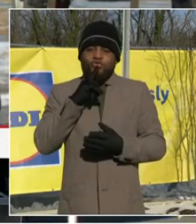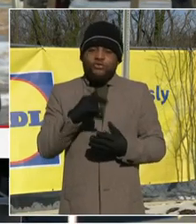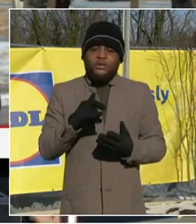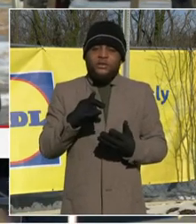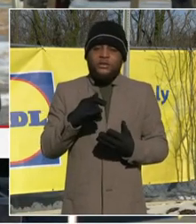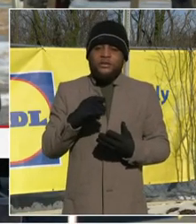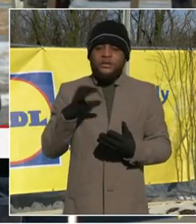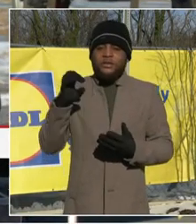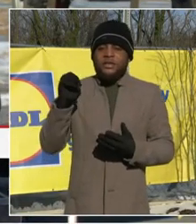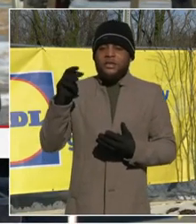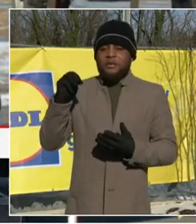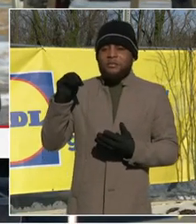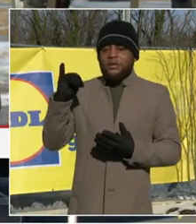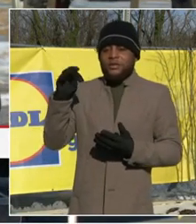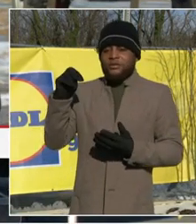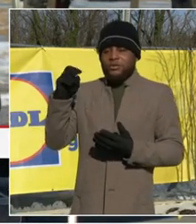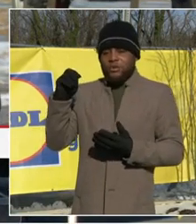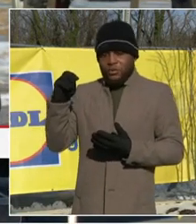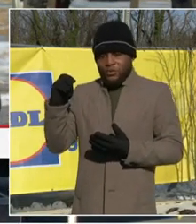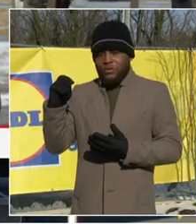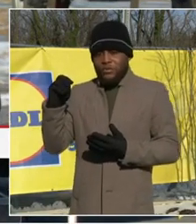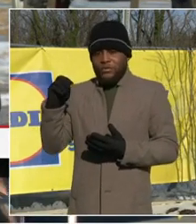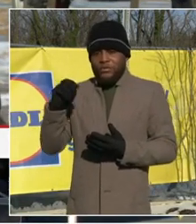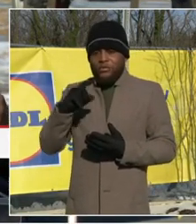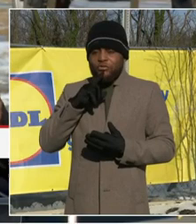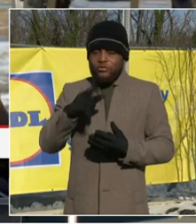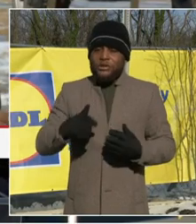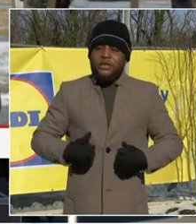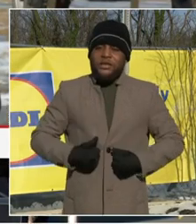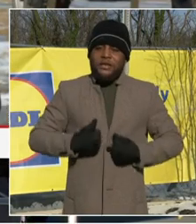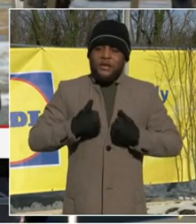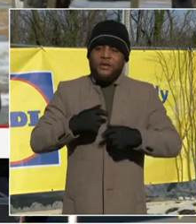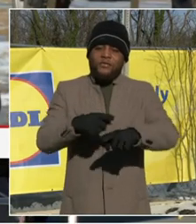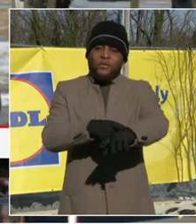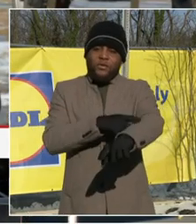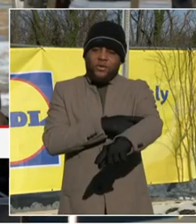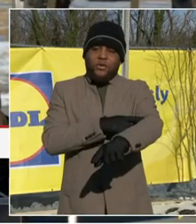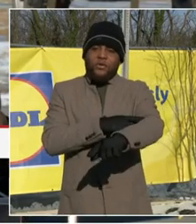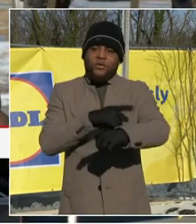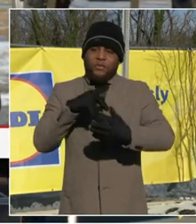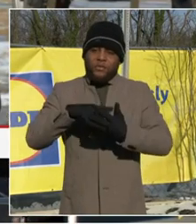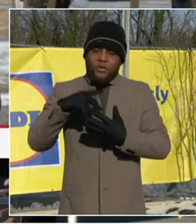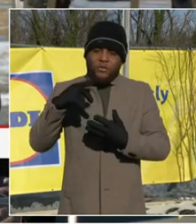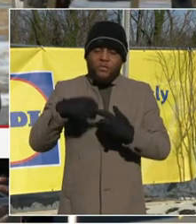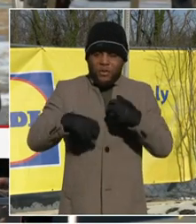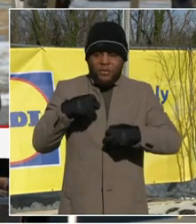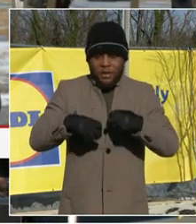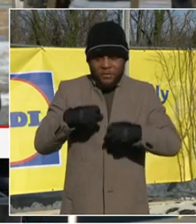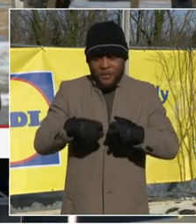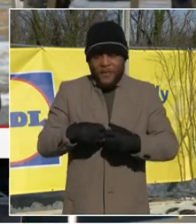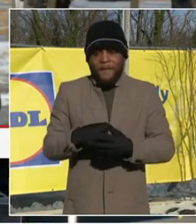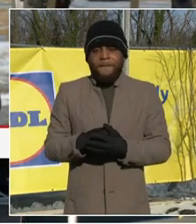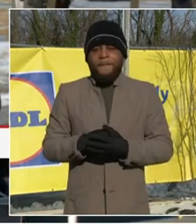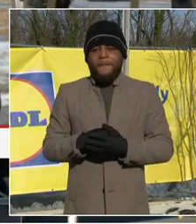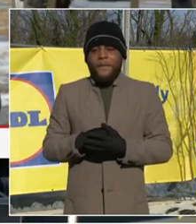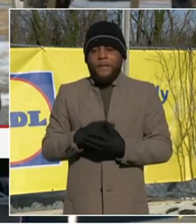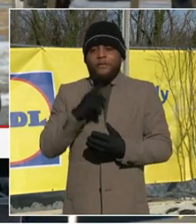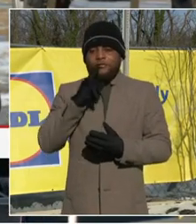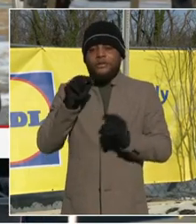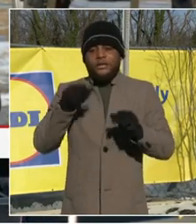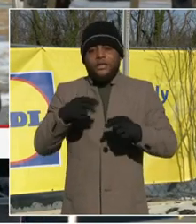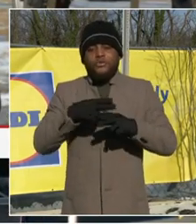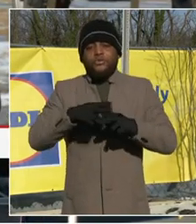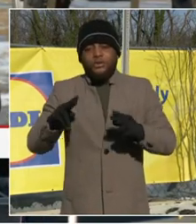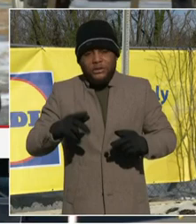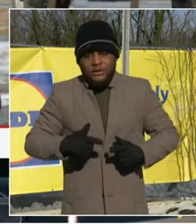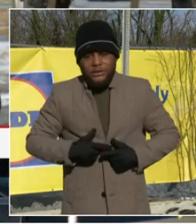a lifelong problem that can lead to shortened lives and chronic disease that we want to